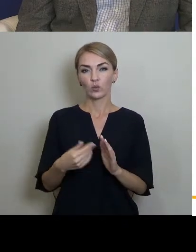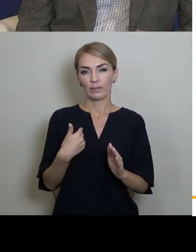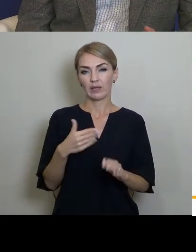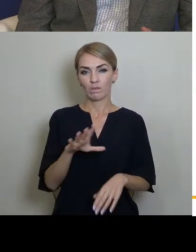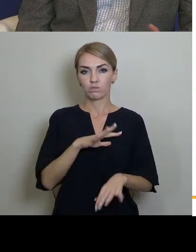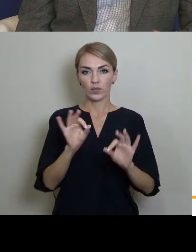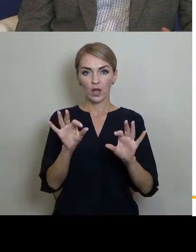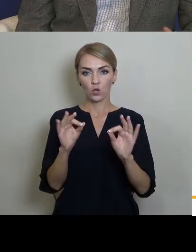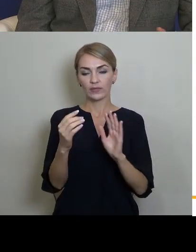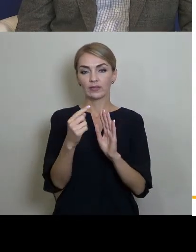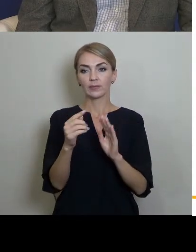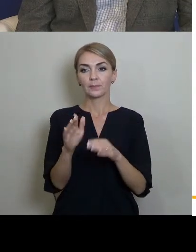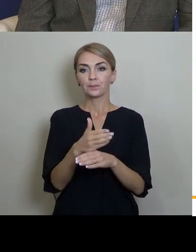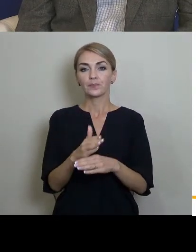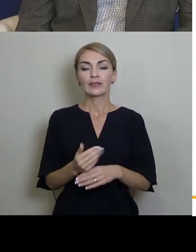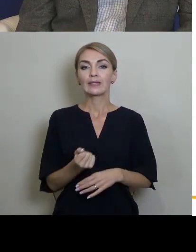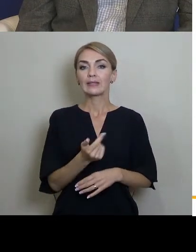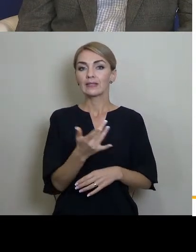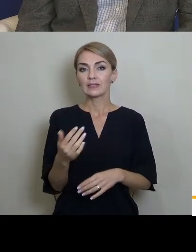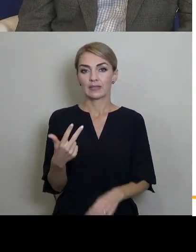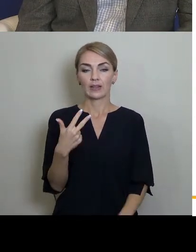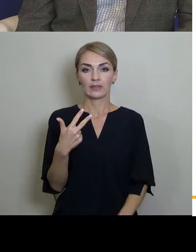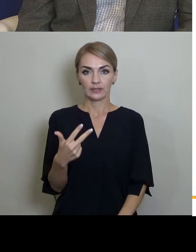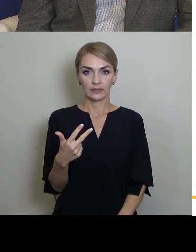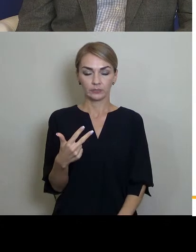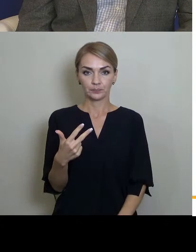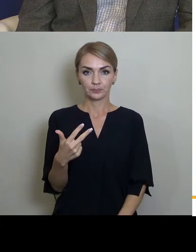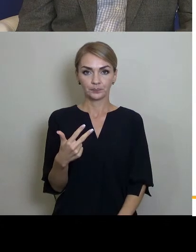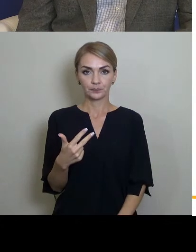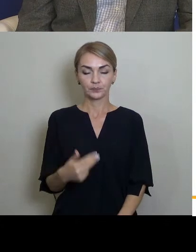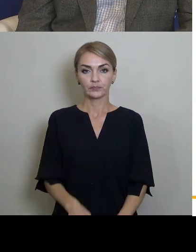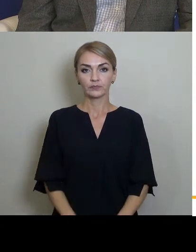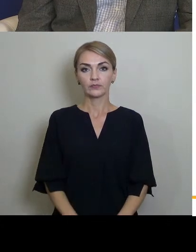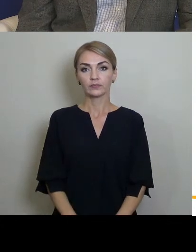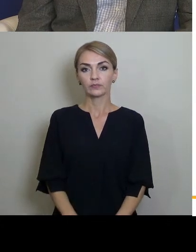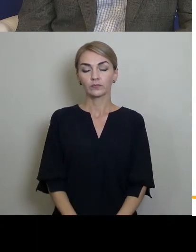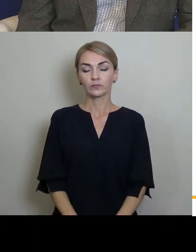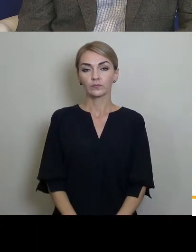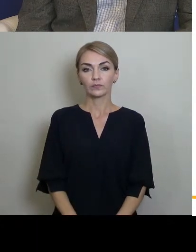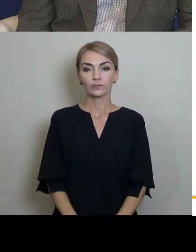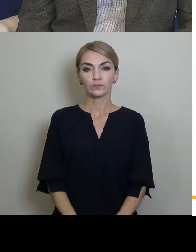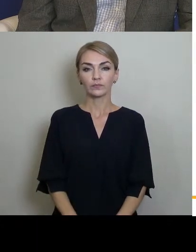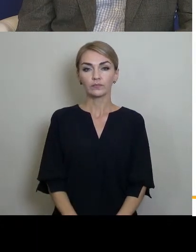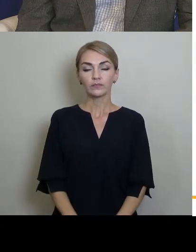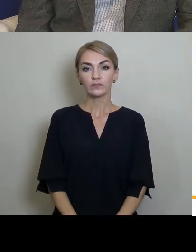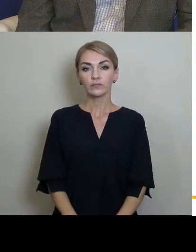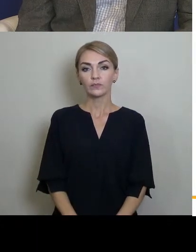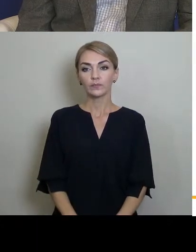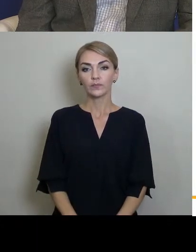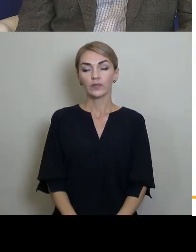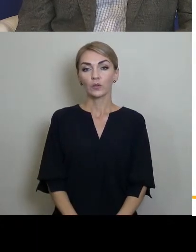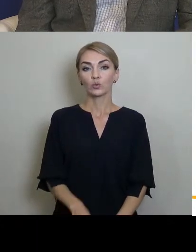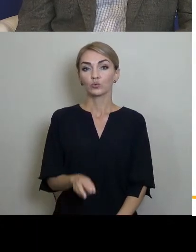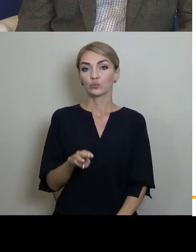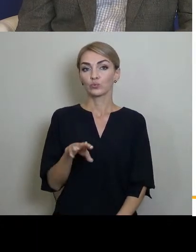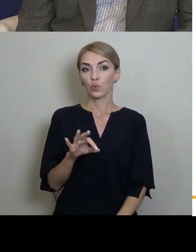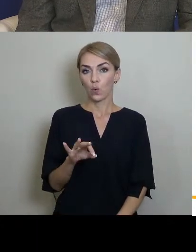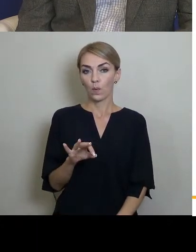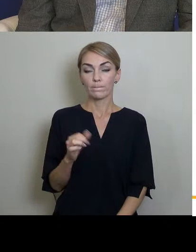by the system? We actually explained that usually they divide the number by 3.